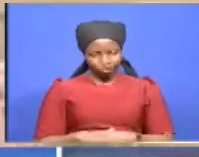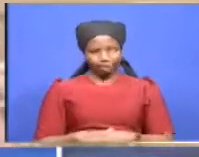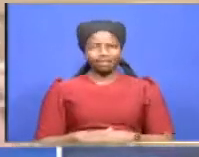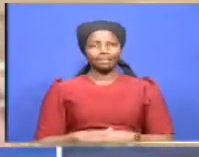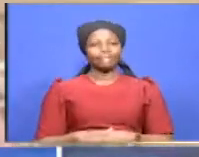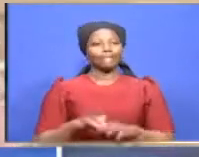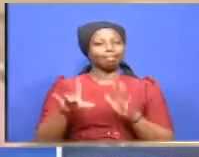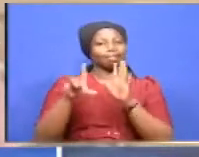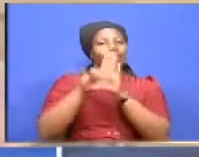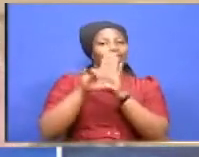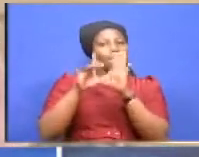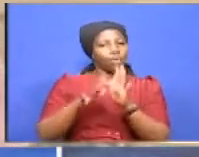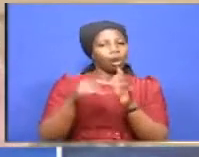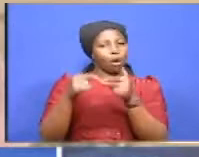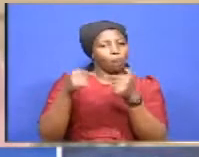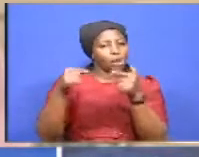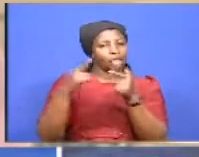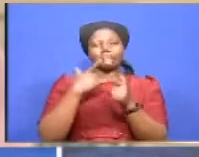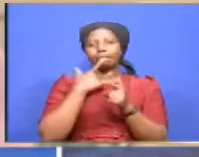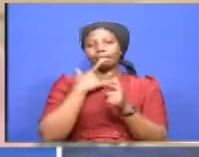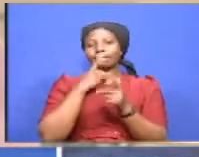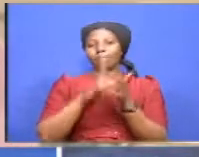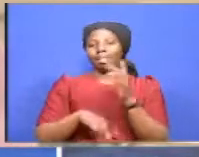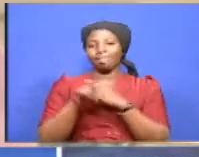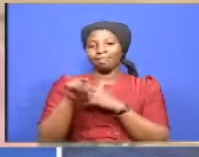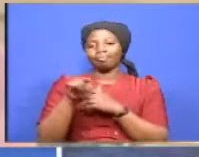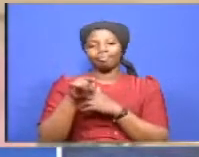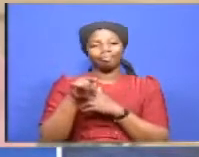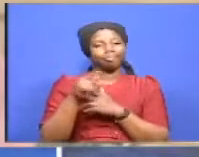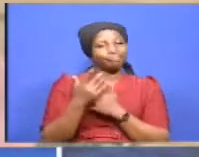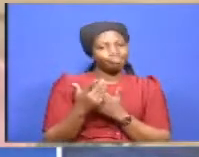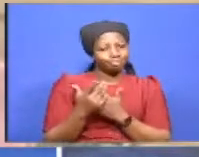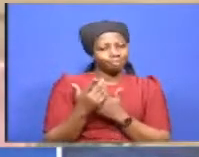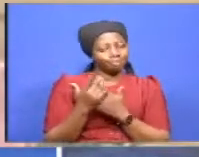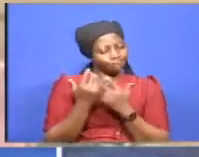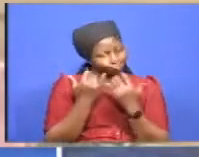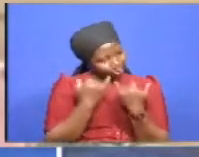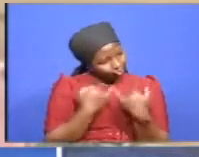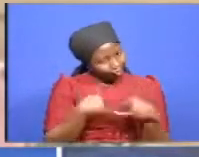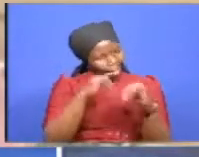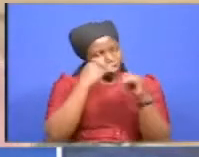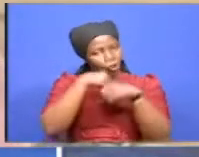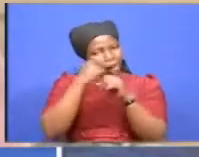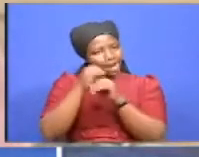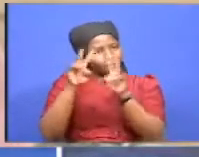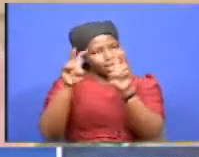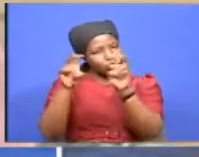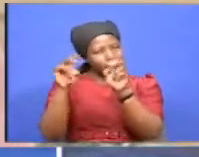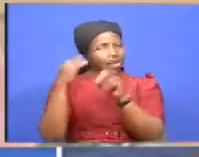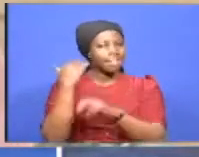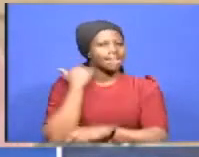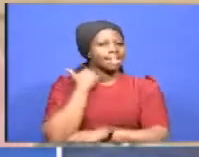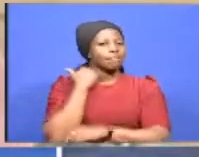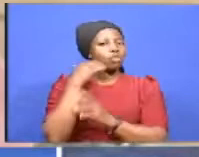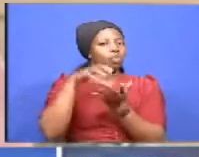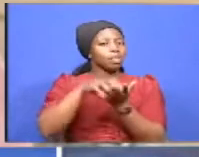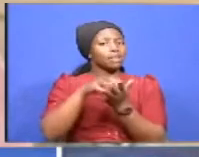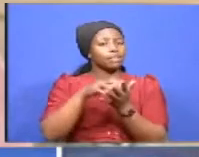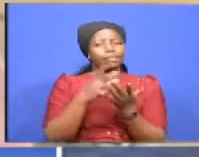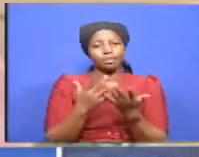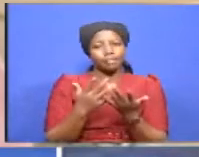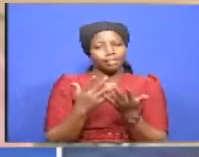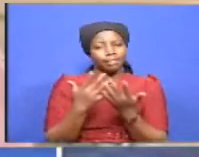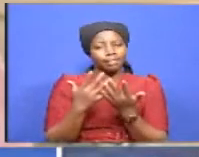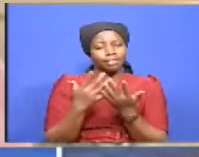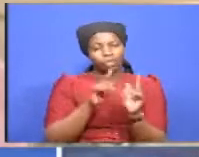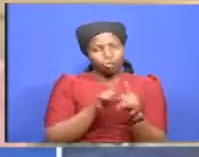that the prosecutors were kind of trying to criminalize the whole issue, and therefore also given that they had also